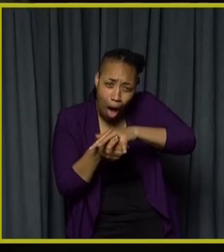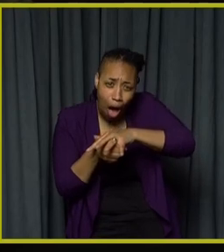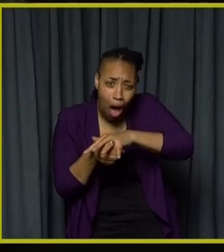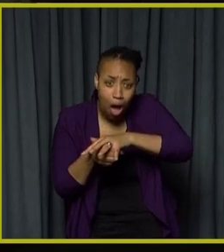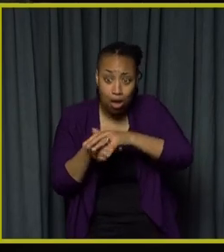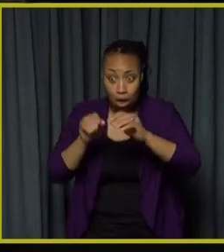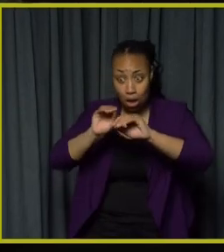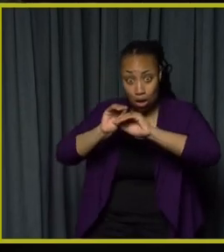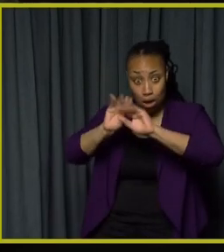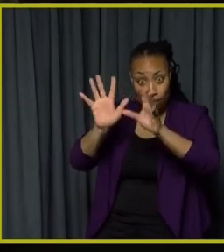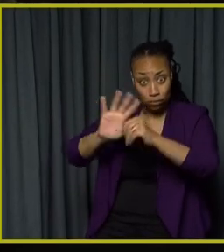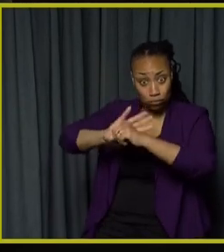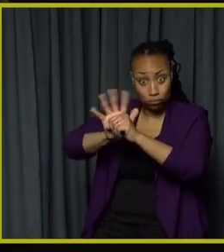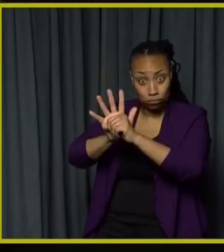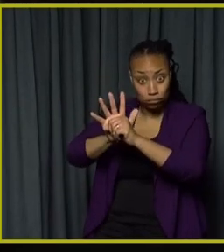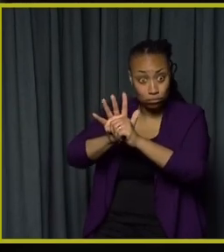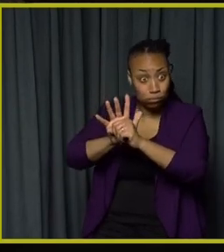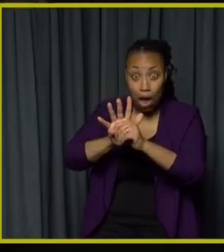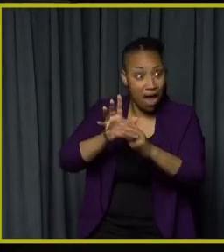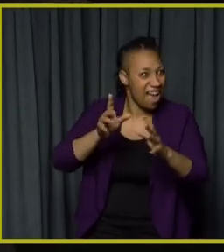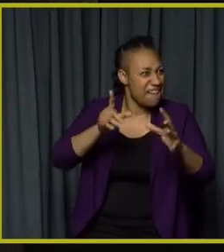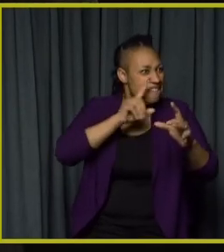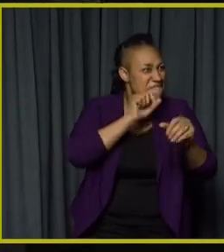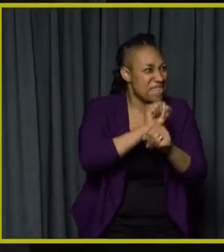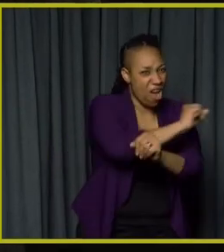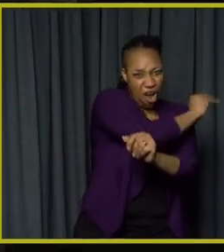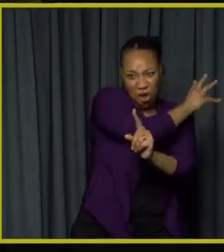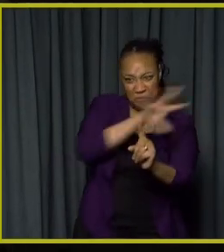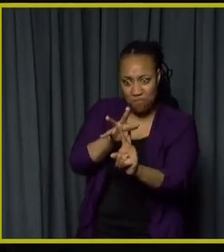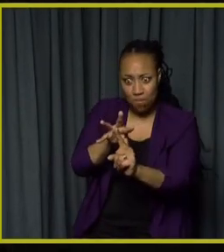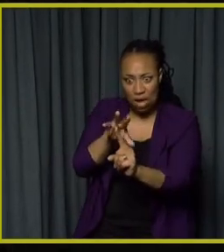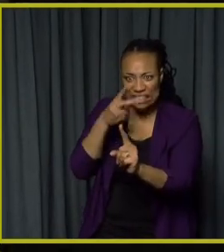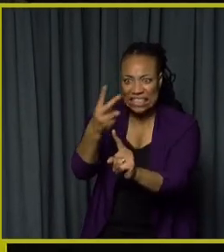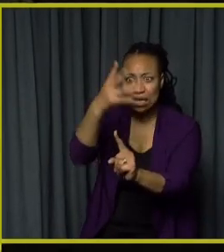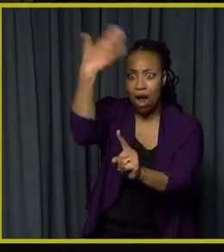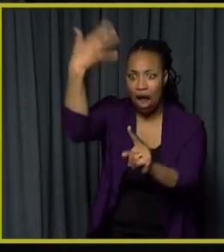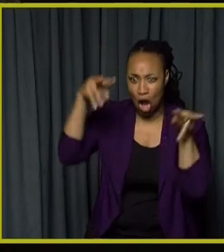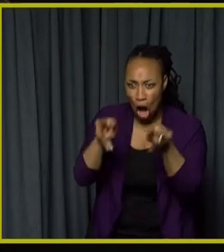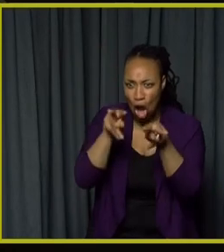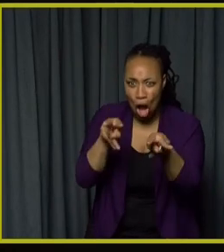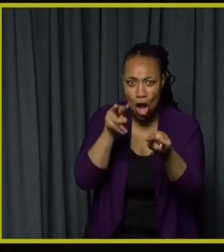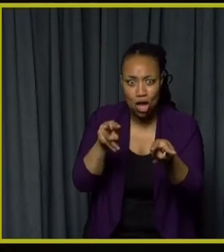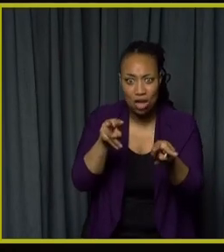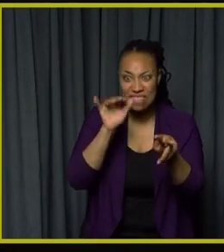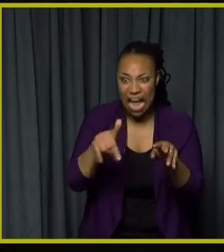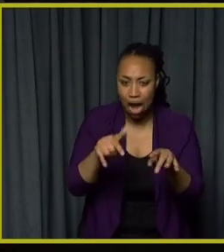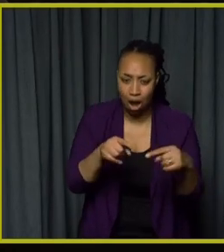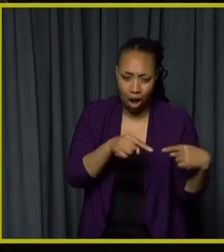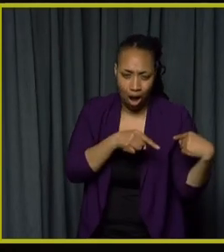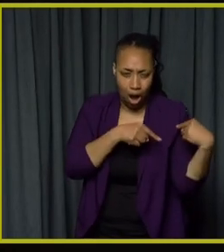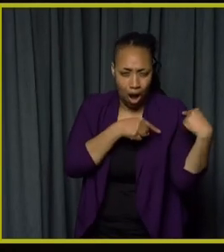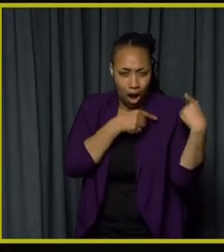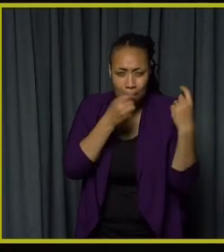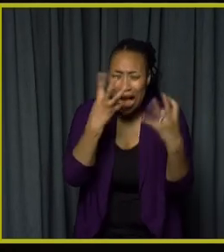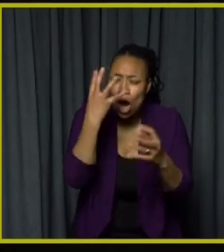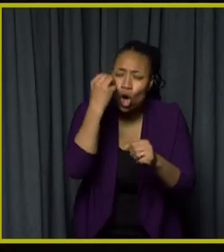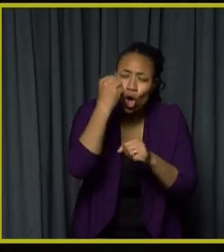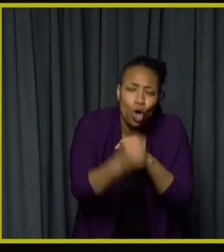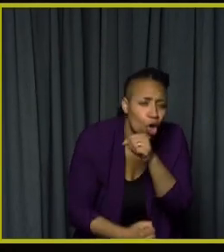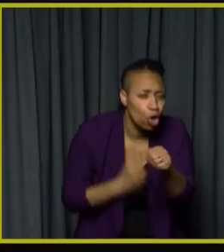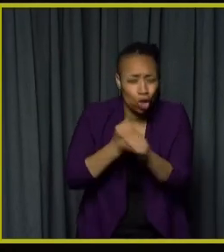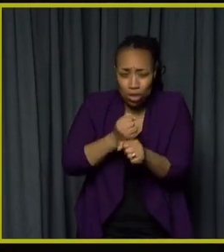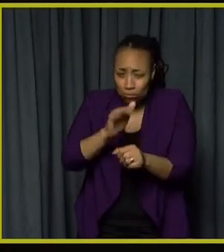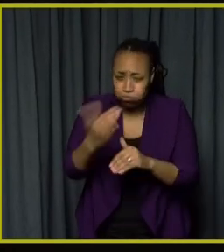exposed for all to see the fissures and the wounds caused by systemic racism and poverty in this